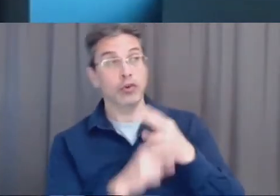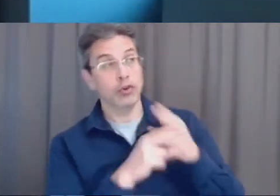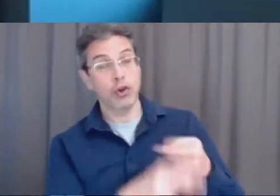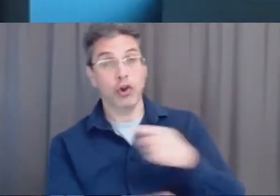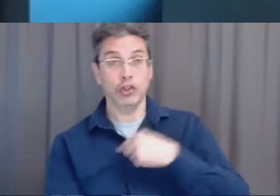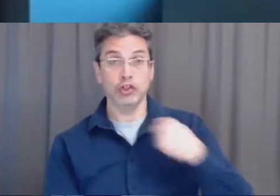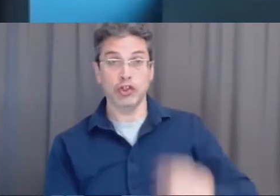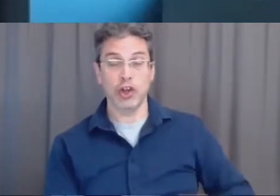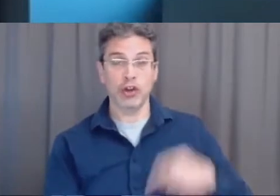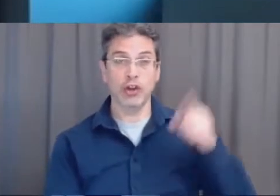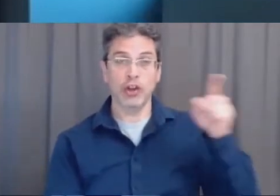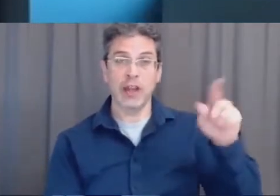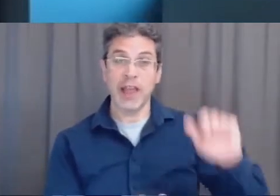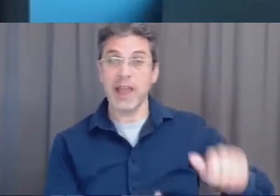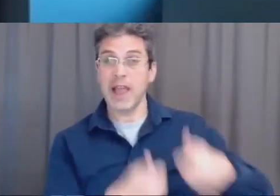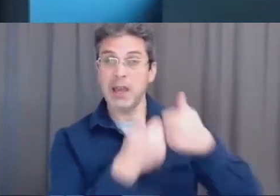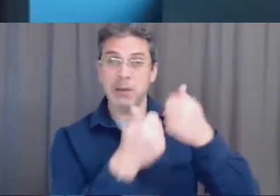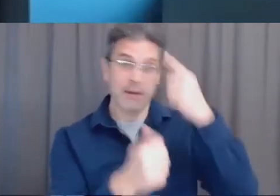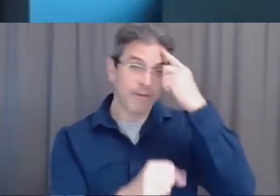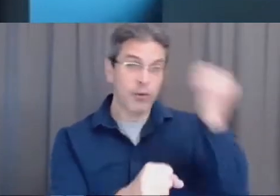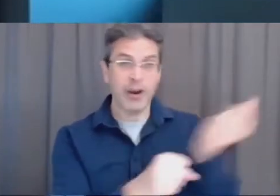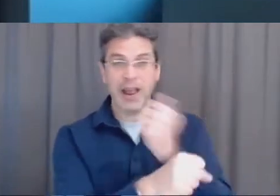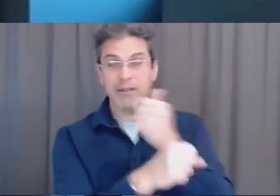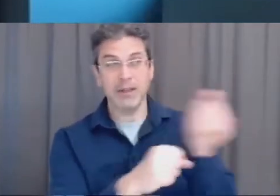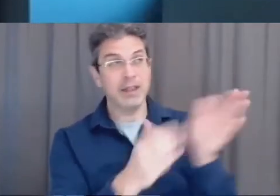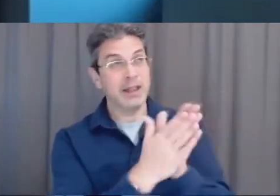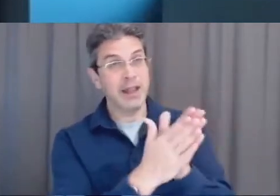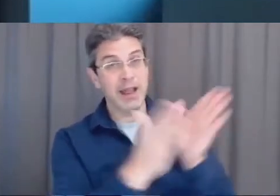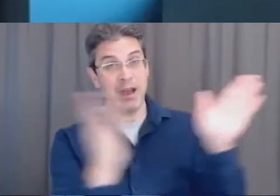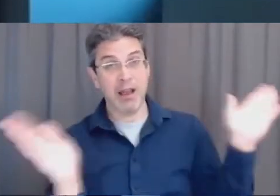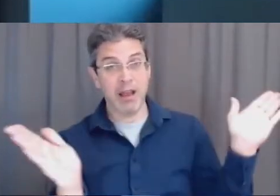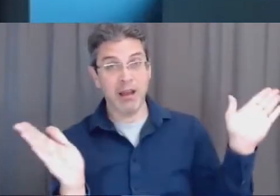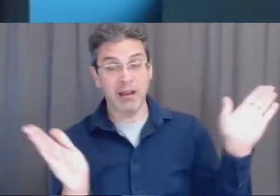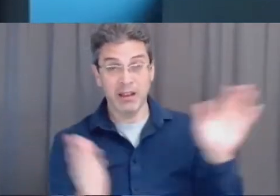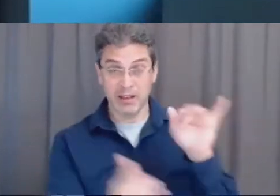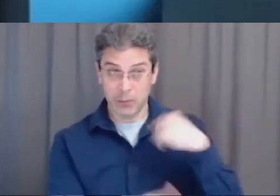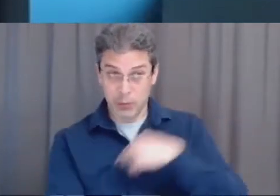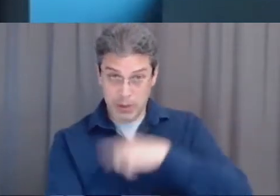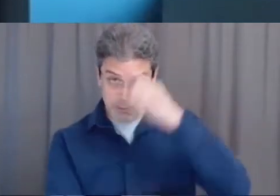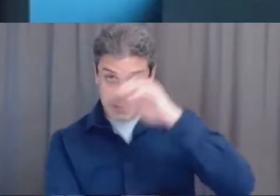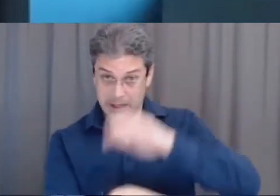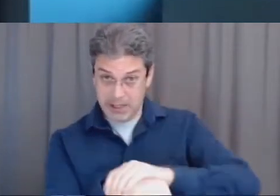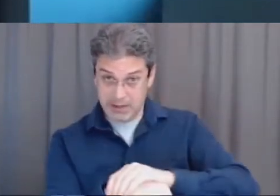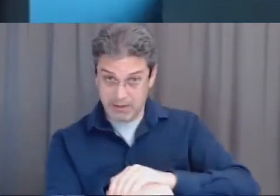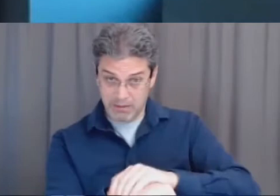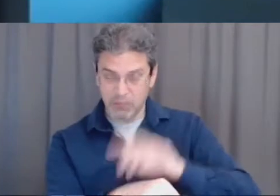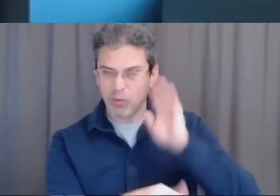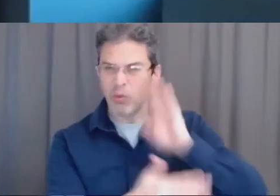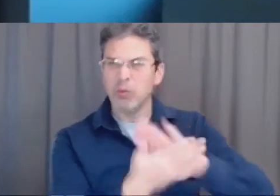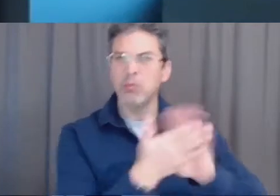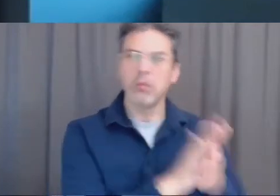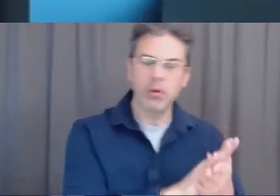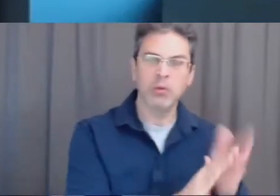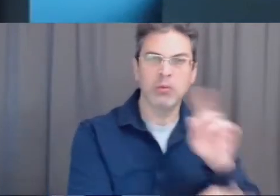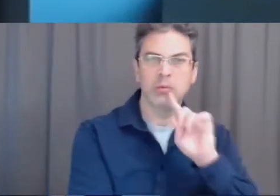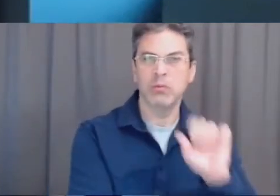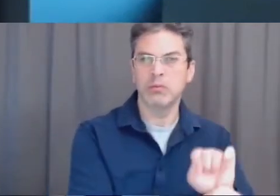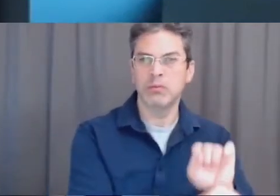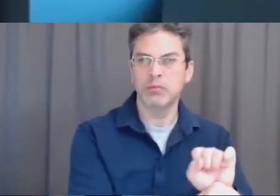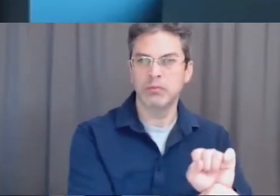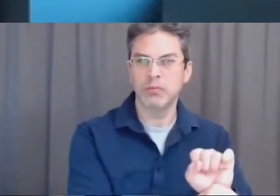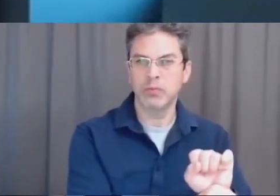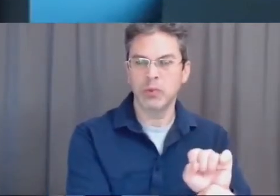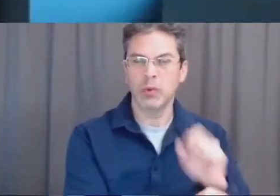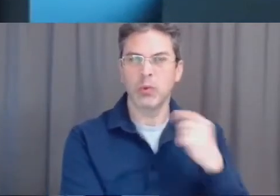into one. That's why it's important to be clear about the specific Chinese behaviors we won't